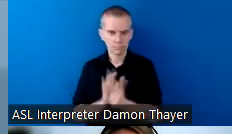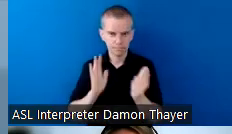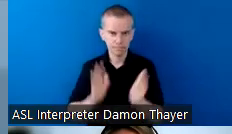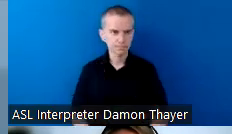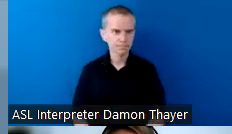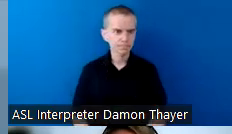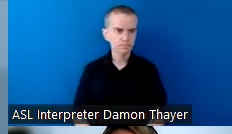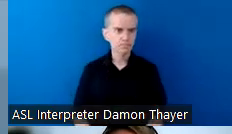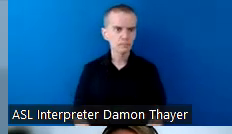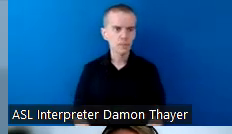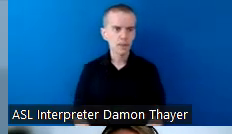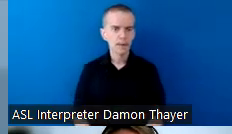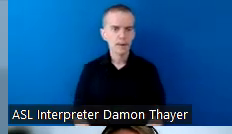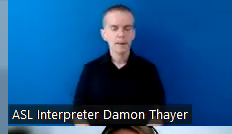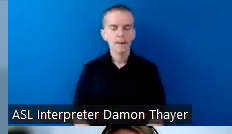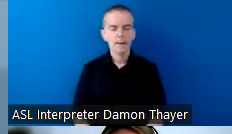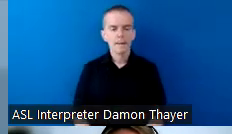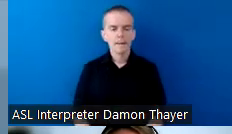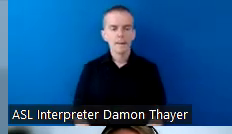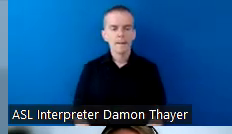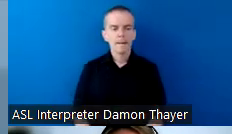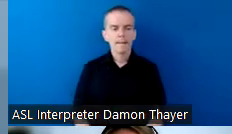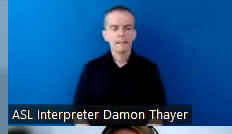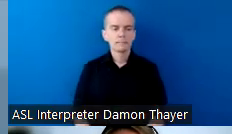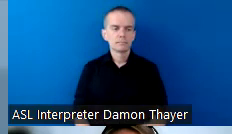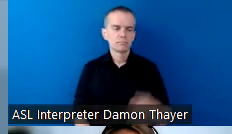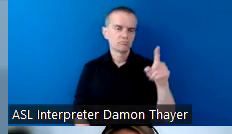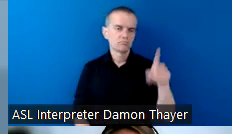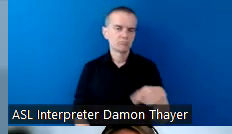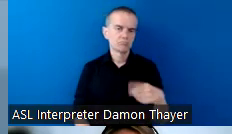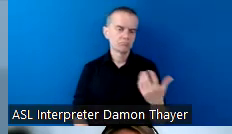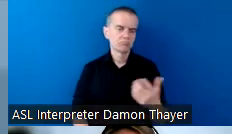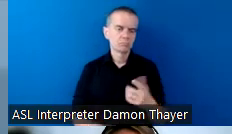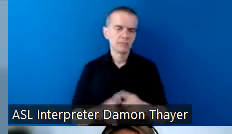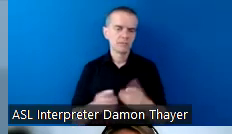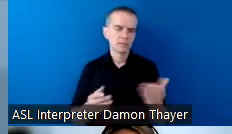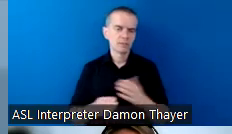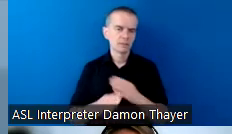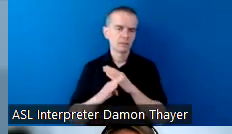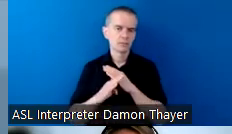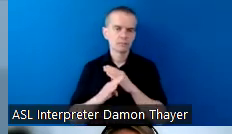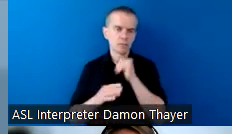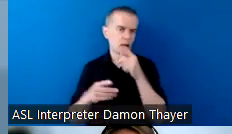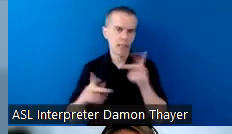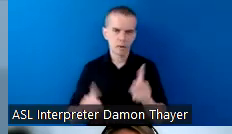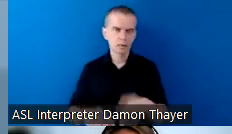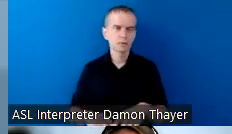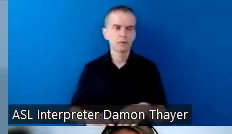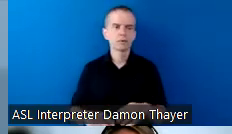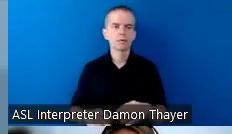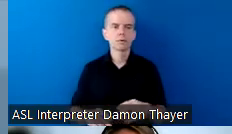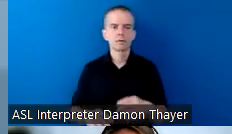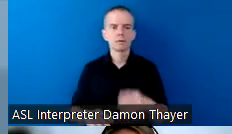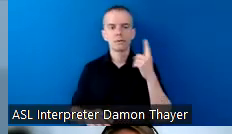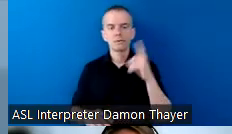Let's see here. So here are some of the prohibited examples of prohibited actions. A person may not, because of race, color,